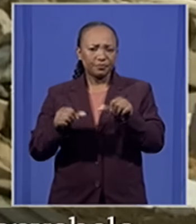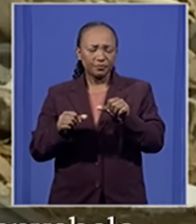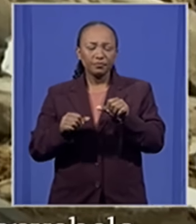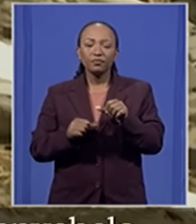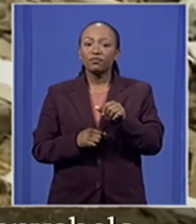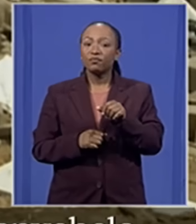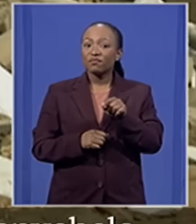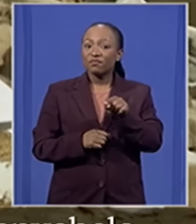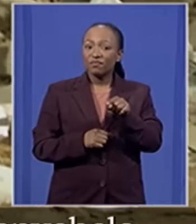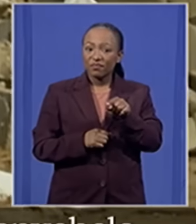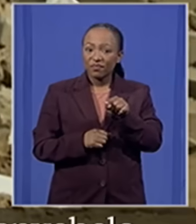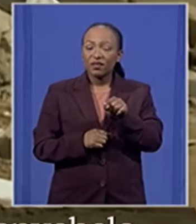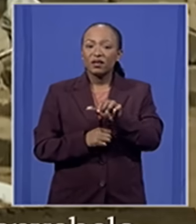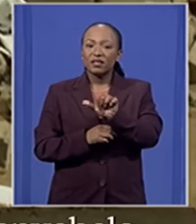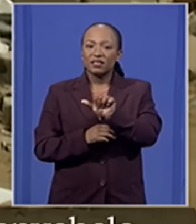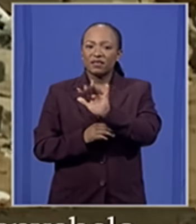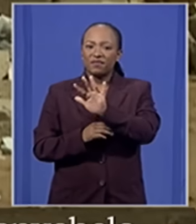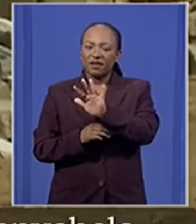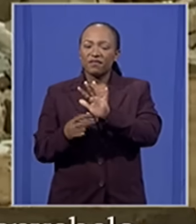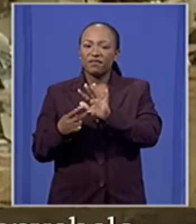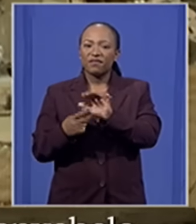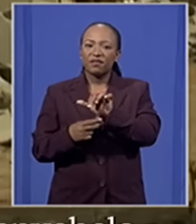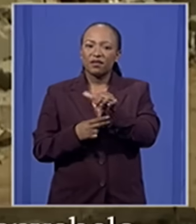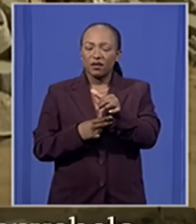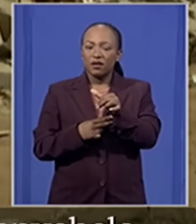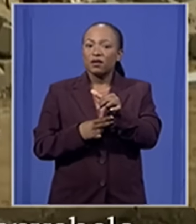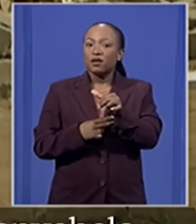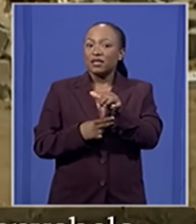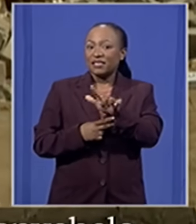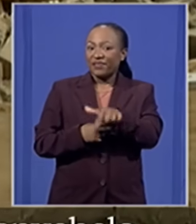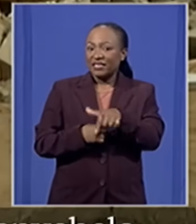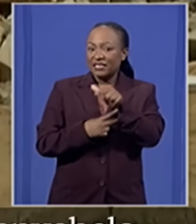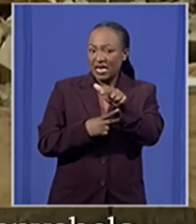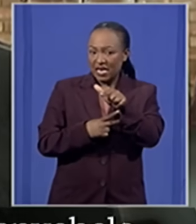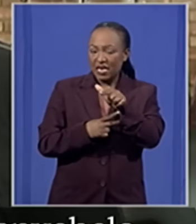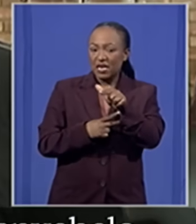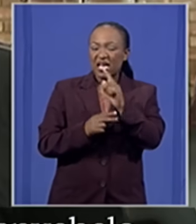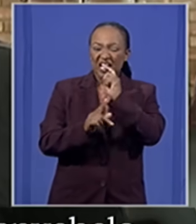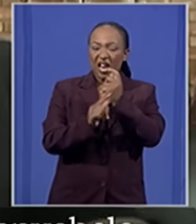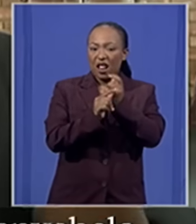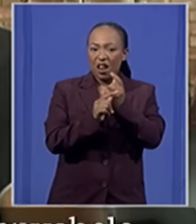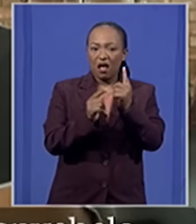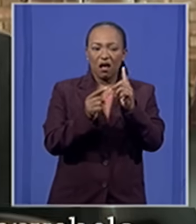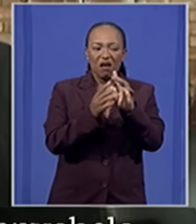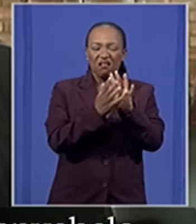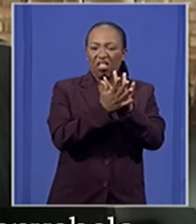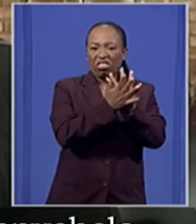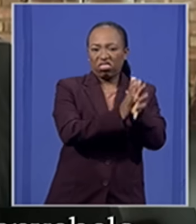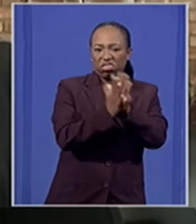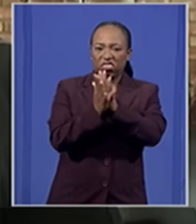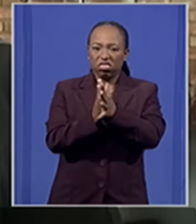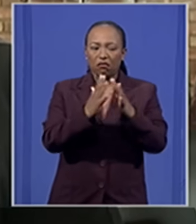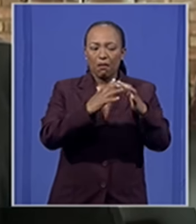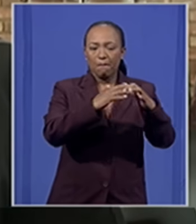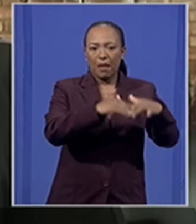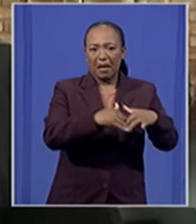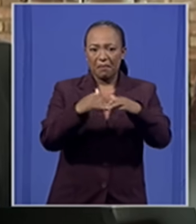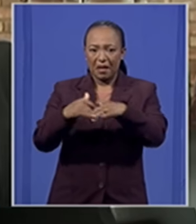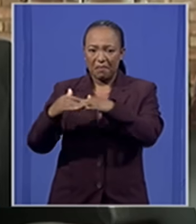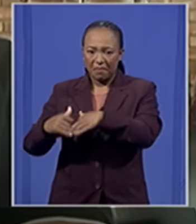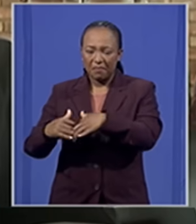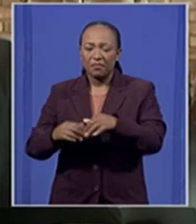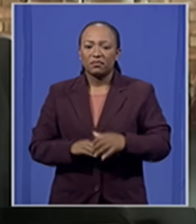15 magora le mekhukhu ye 37 di thubilwe le go senywa. Rena re rata gore ba mmušo